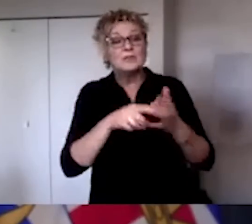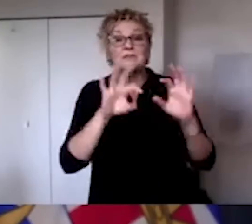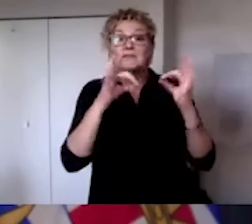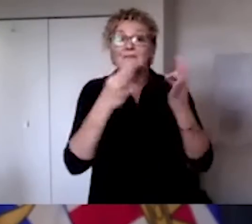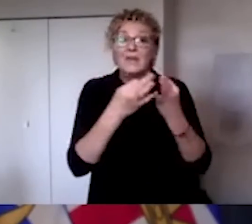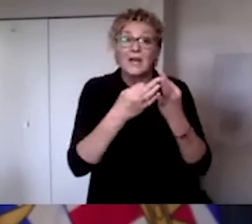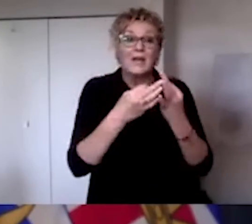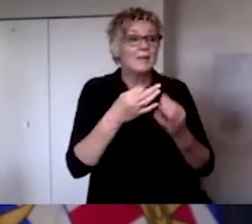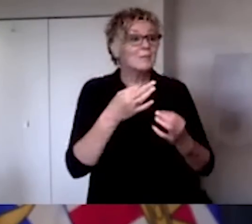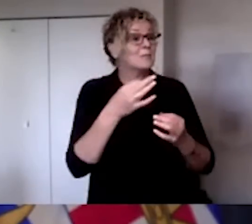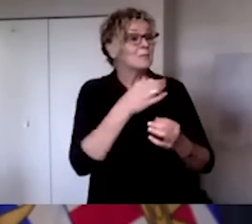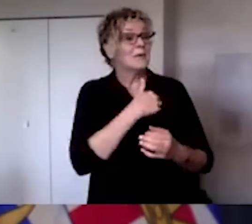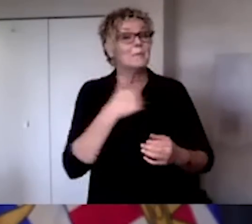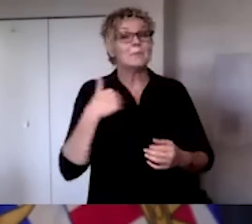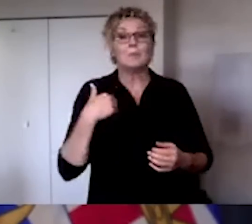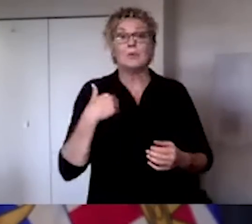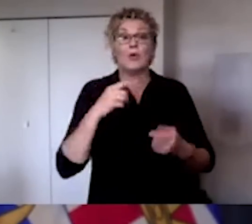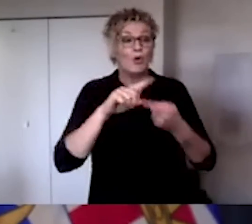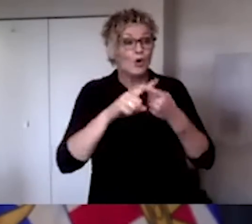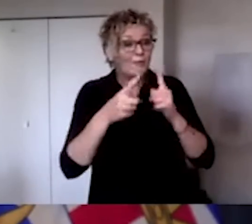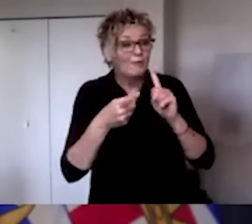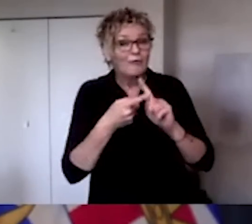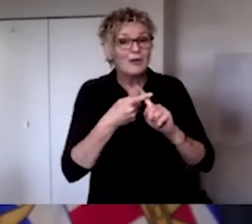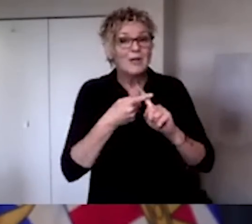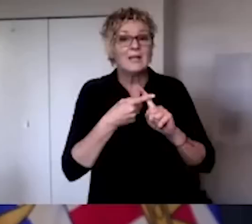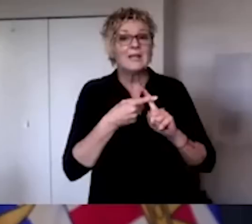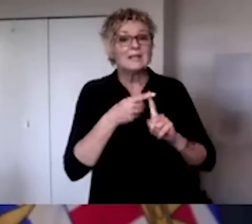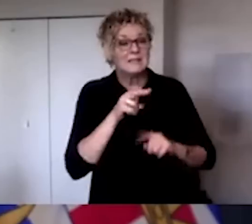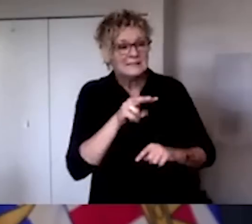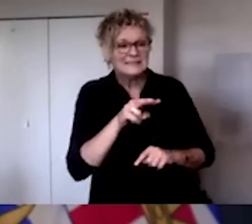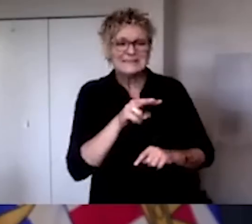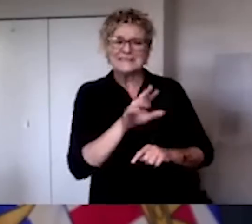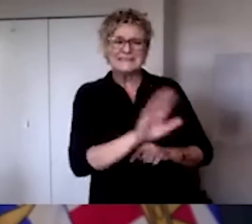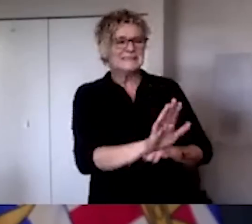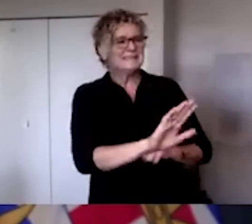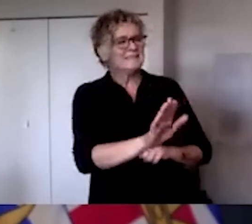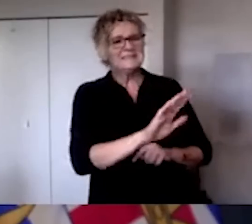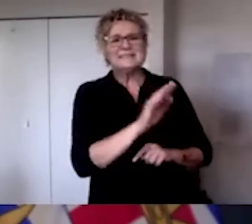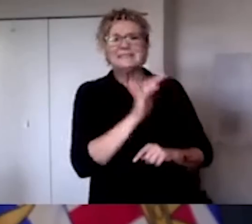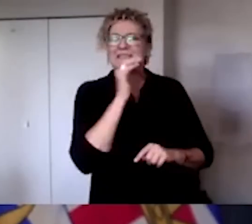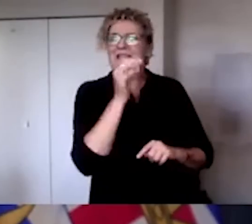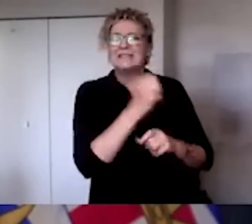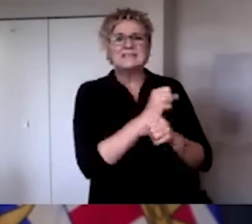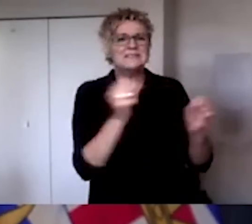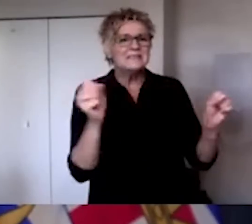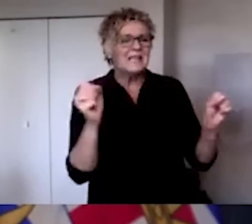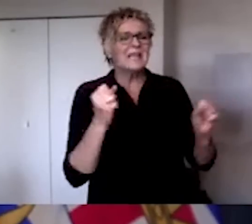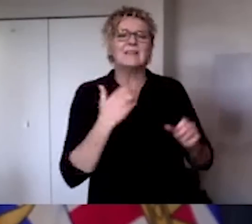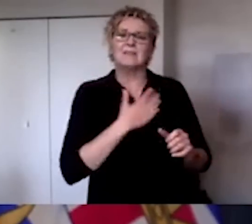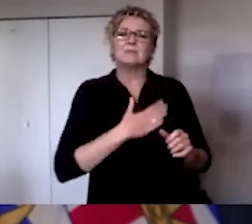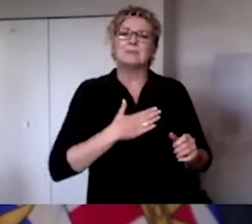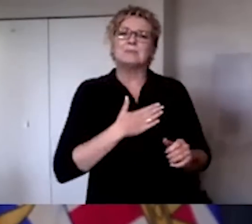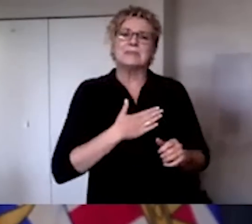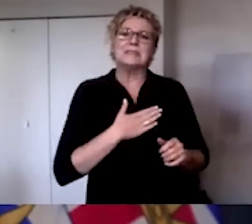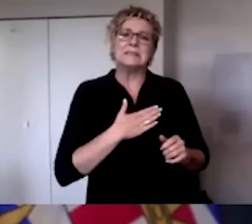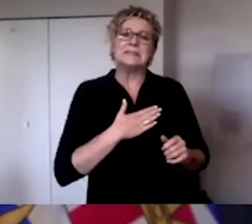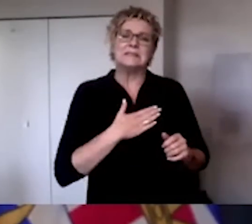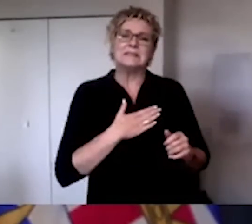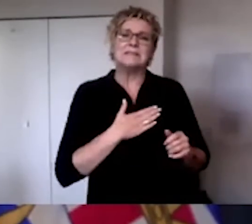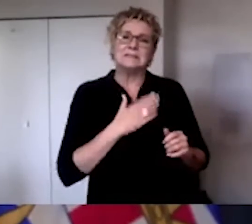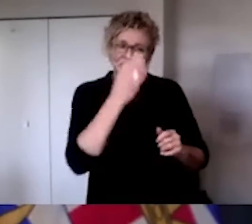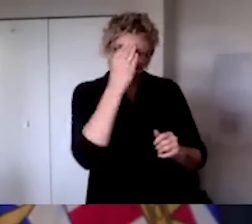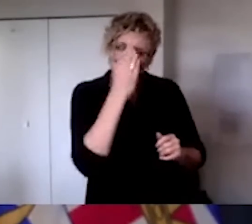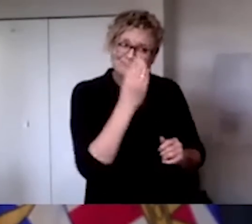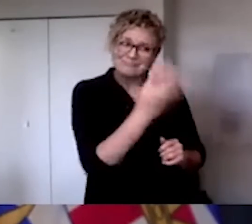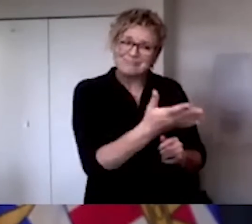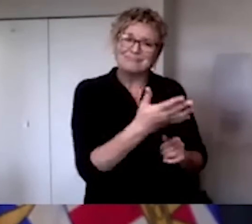It isn't always easy to say no to seeing friends or family. We know that. We know that we are social creatures, and having that